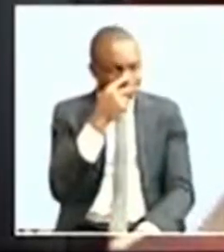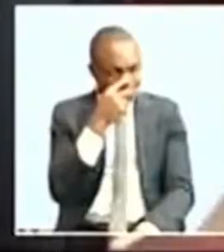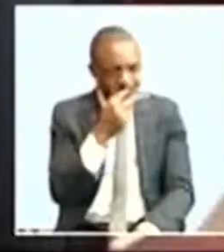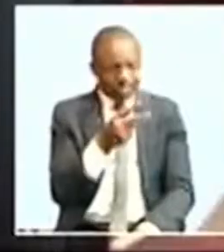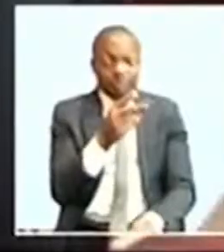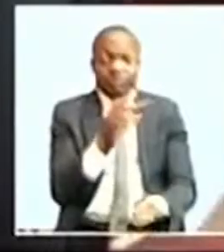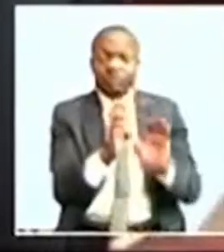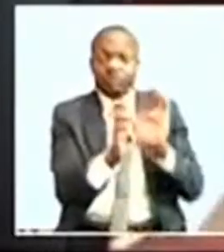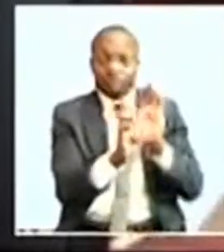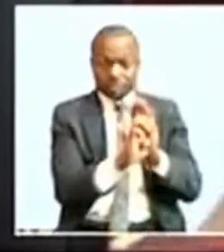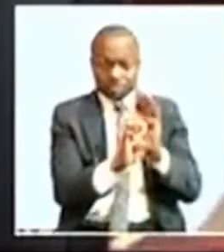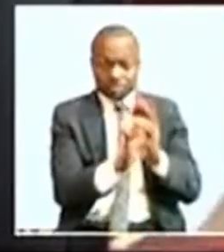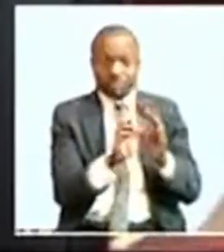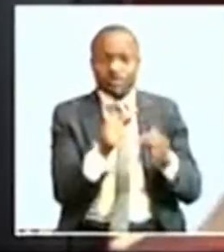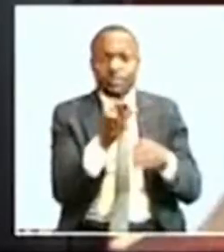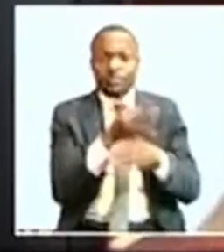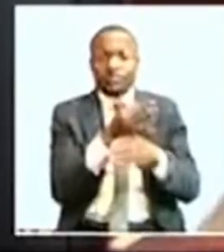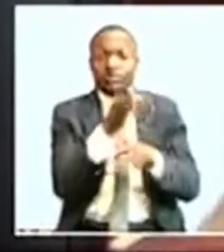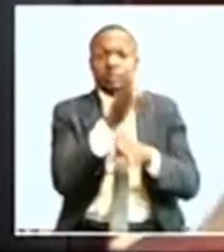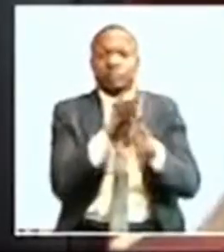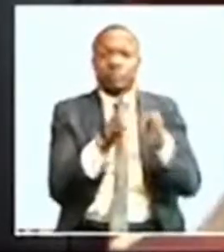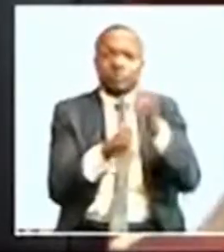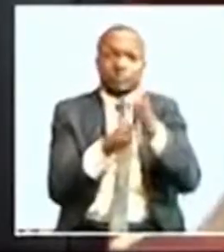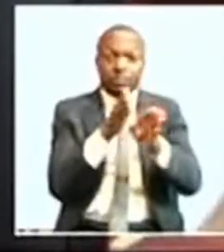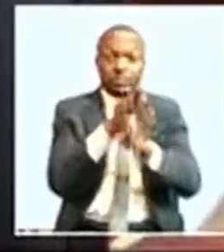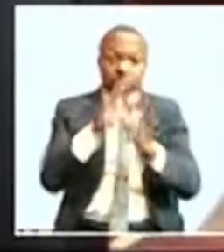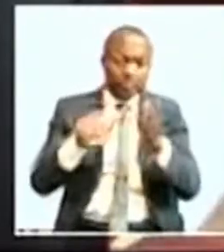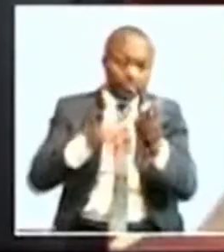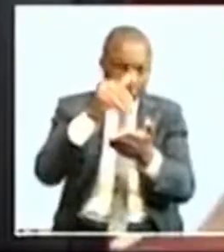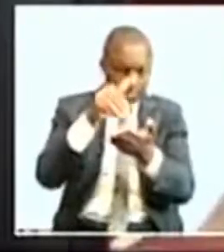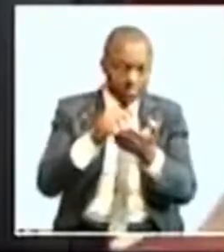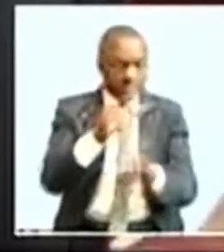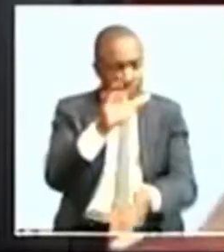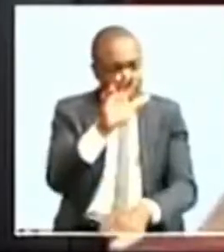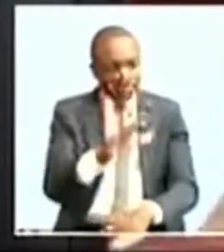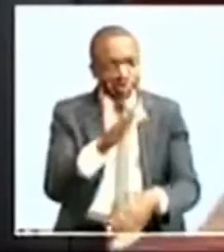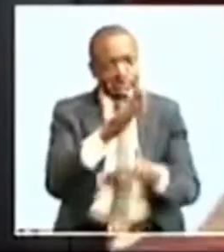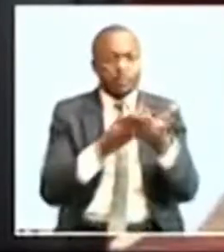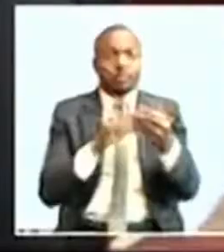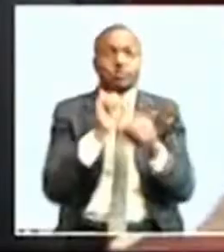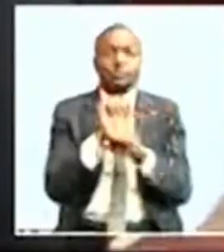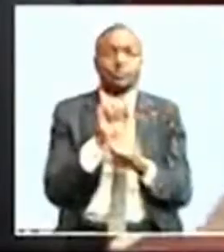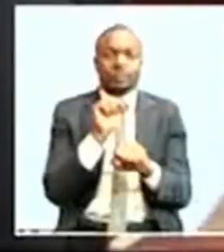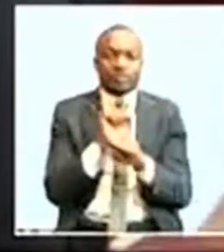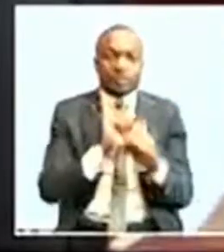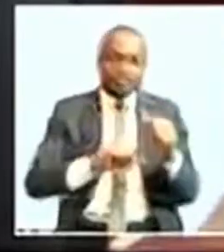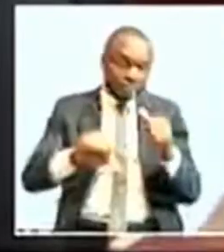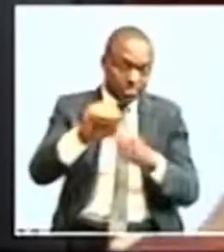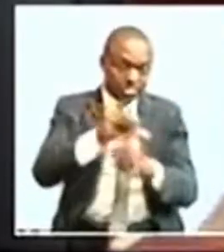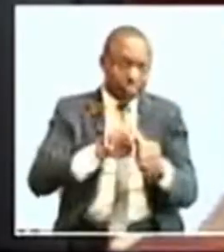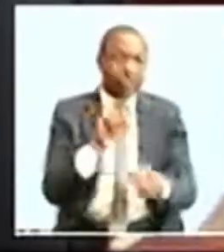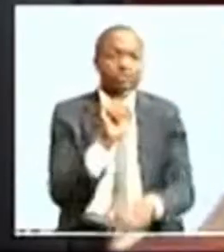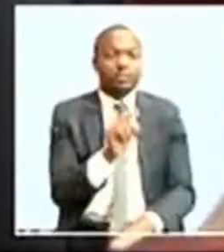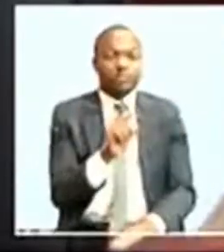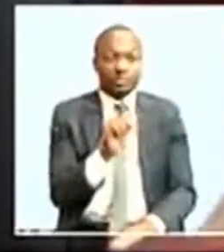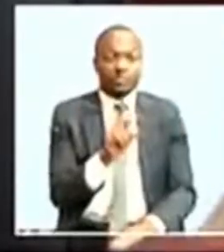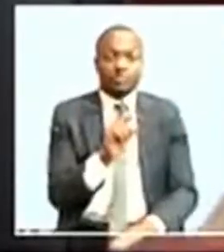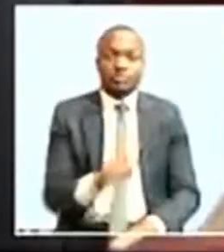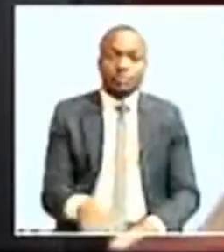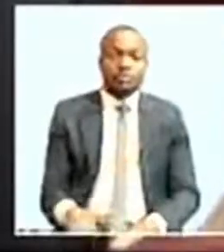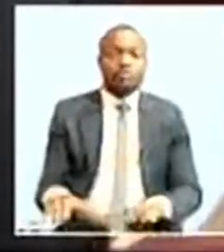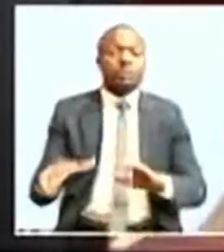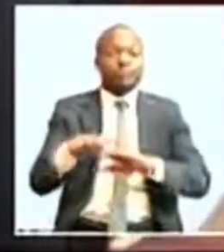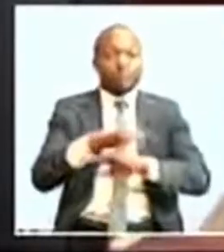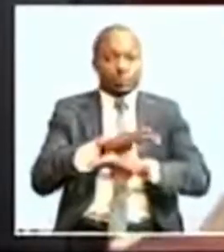for example, fish breeding centers. I think there has been some effort around that. So when it comes to